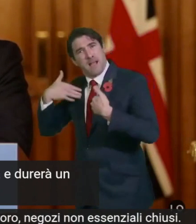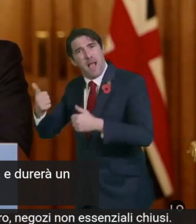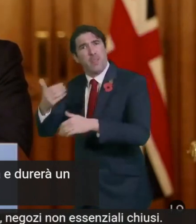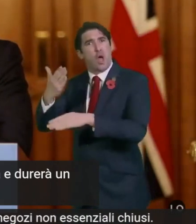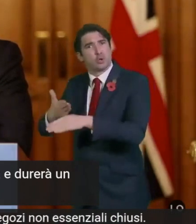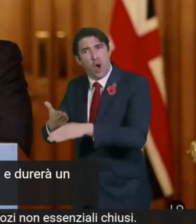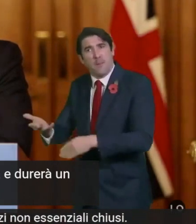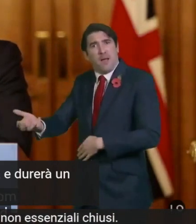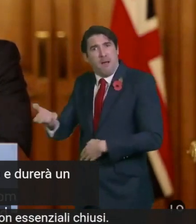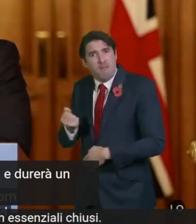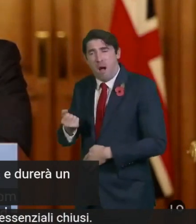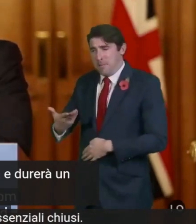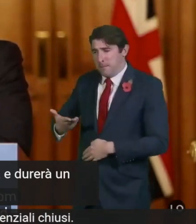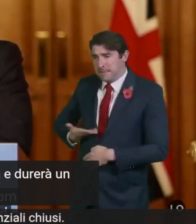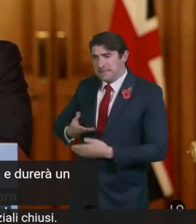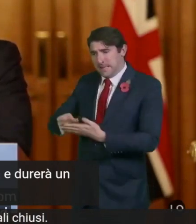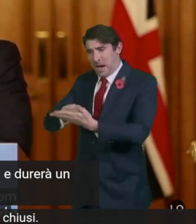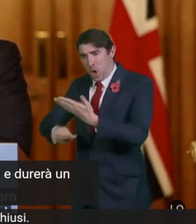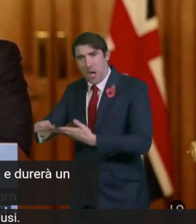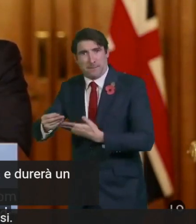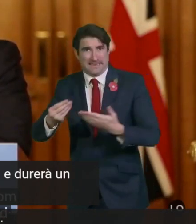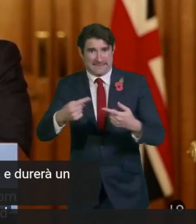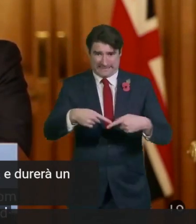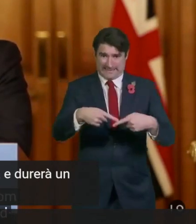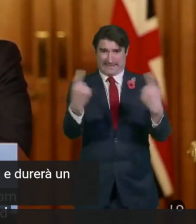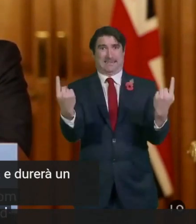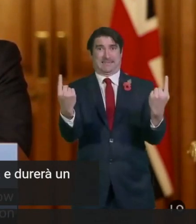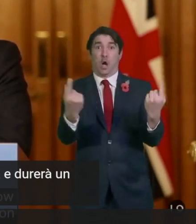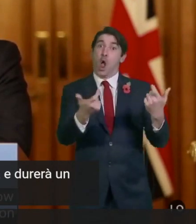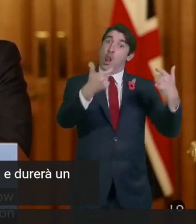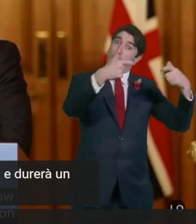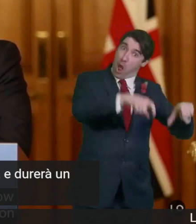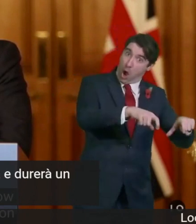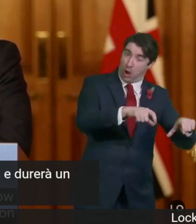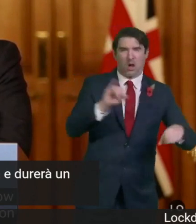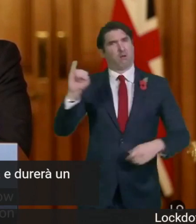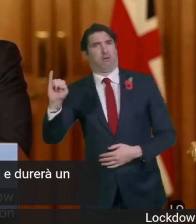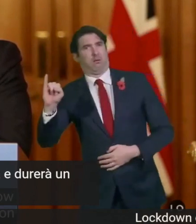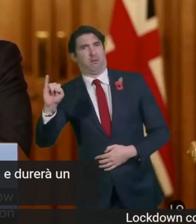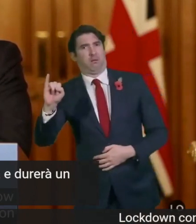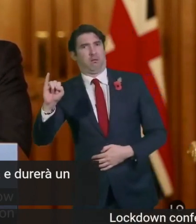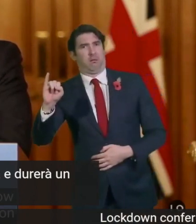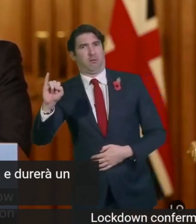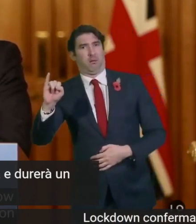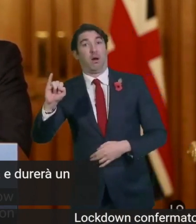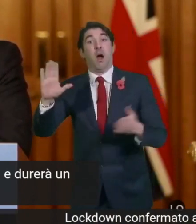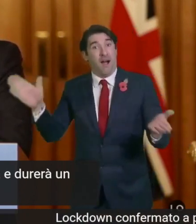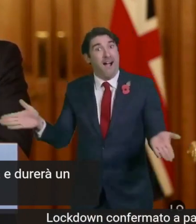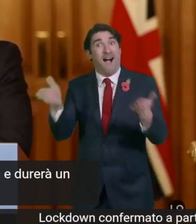lockdown measures. And you've heard what David Nabarro of the World Health Organization, a very estimable